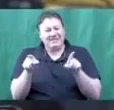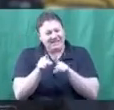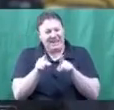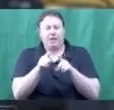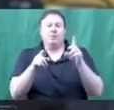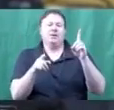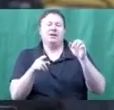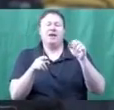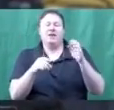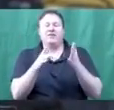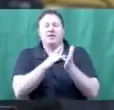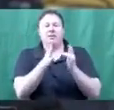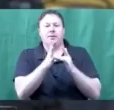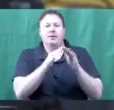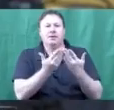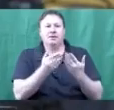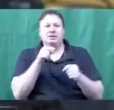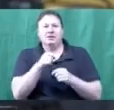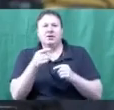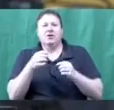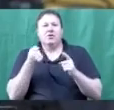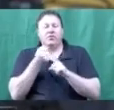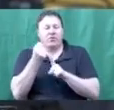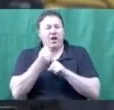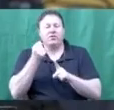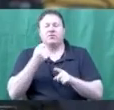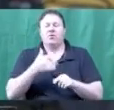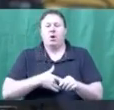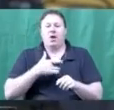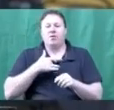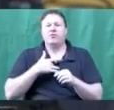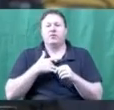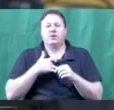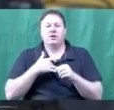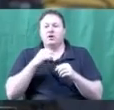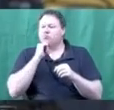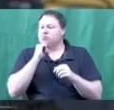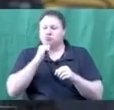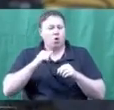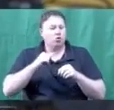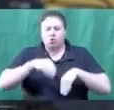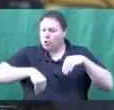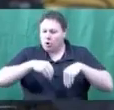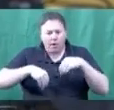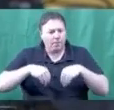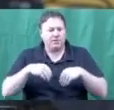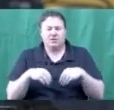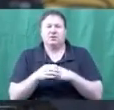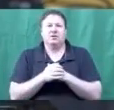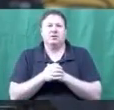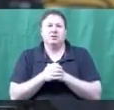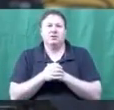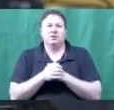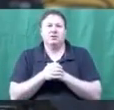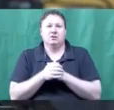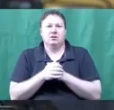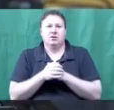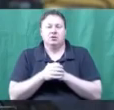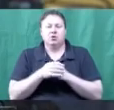the public who fights the Goliath, that is impropriety and corruption by government officials, and that the public protector is one of the